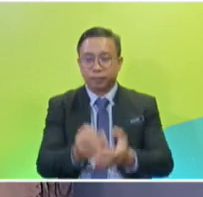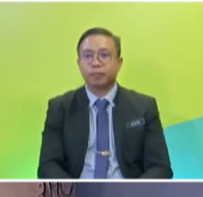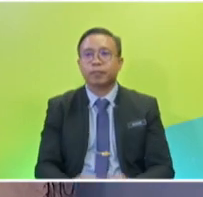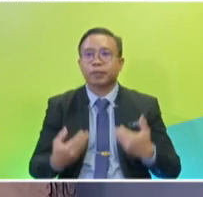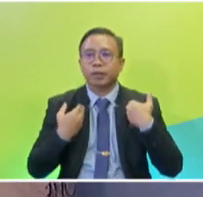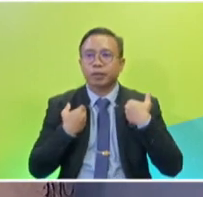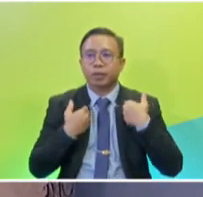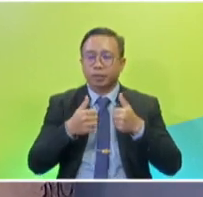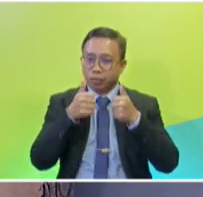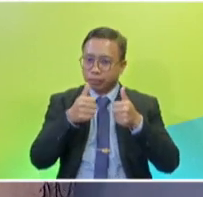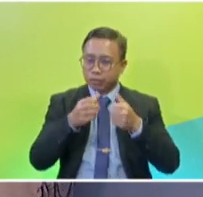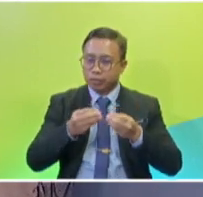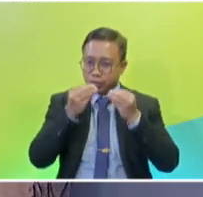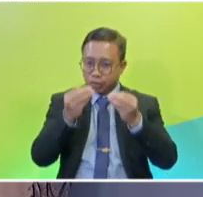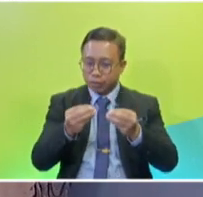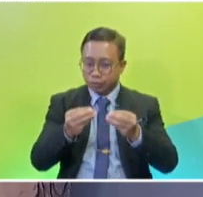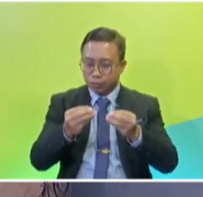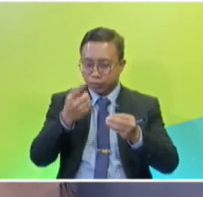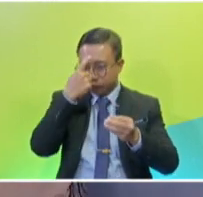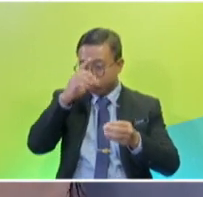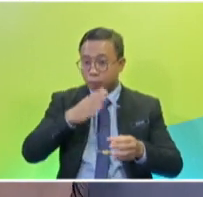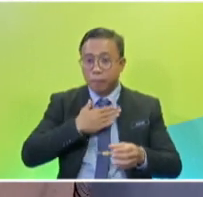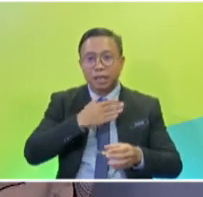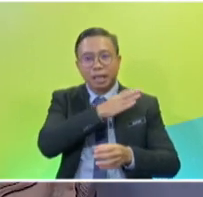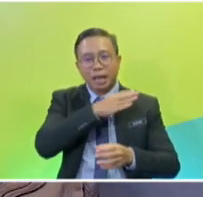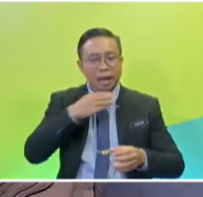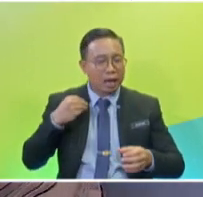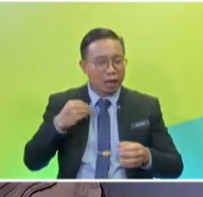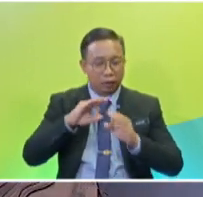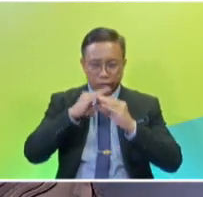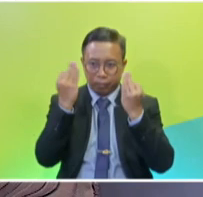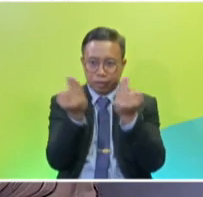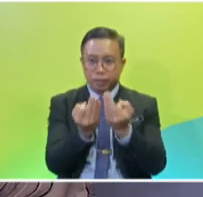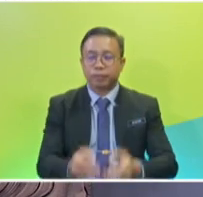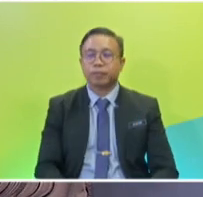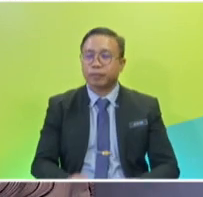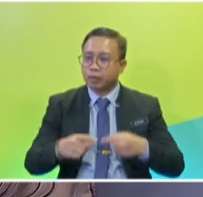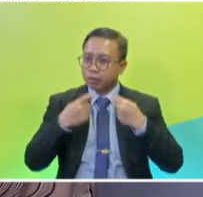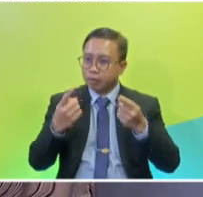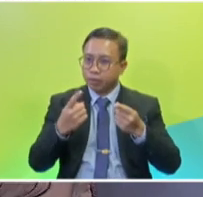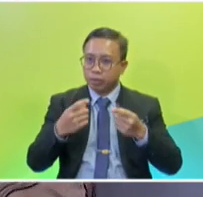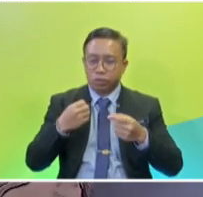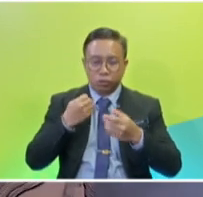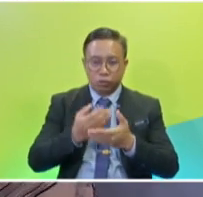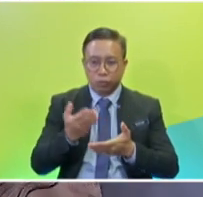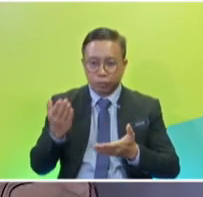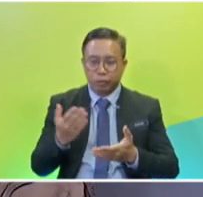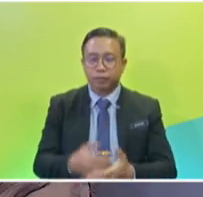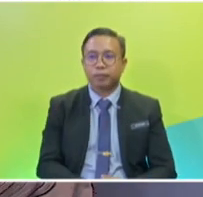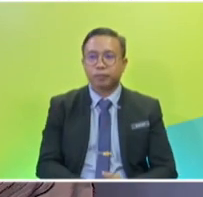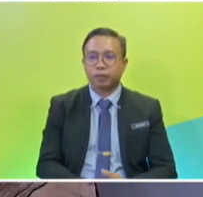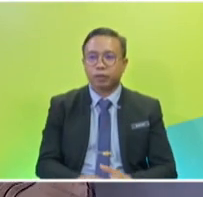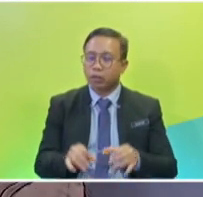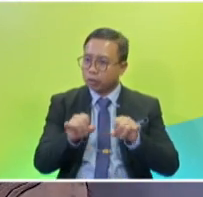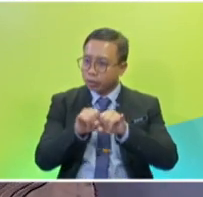added is the best gift for me and my family, and he also added going shopping tomorrow. So this has